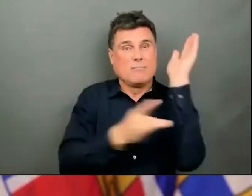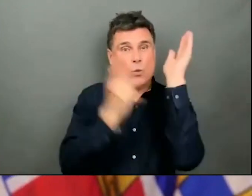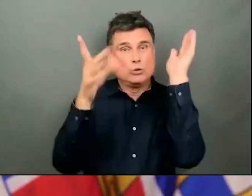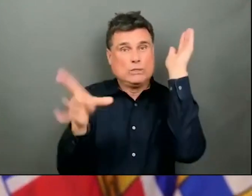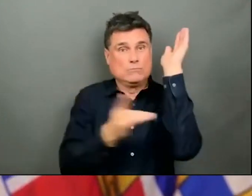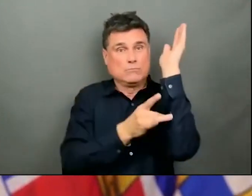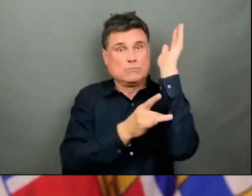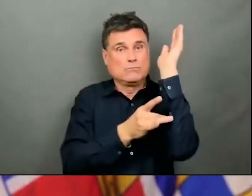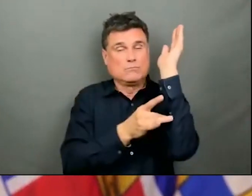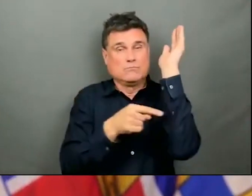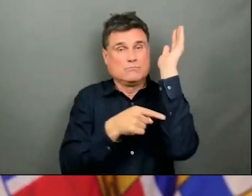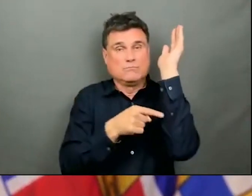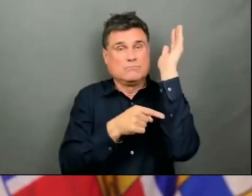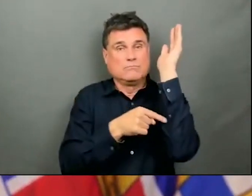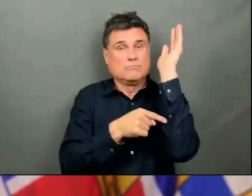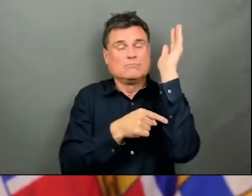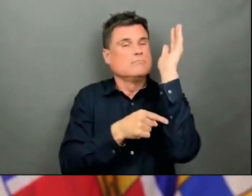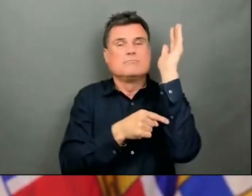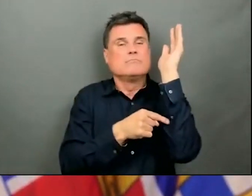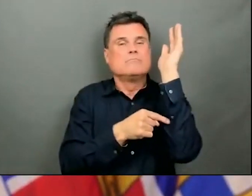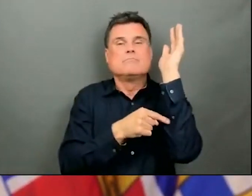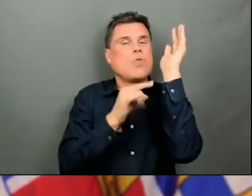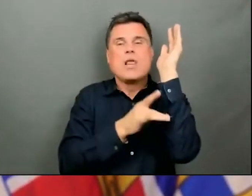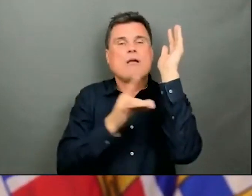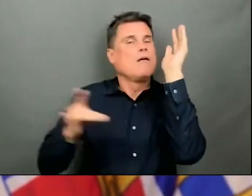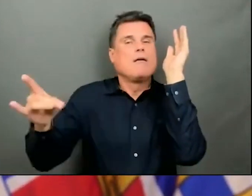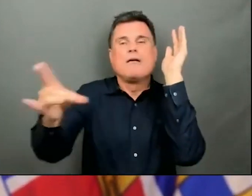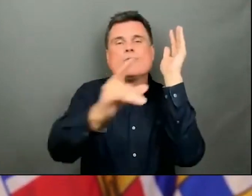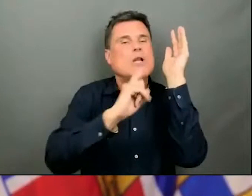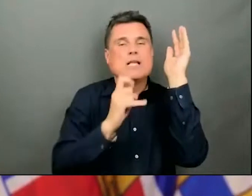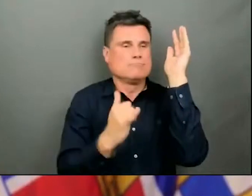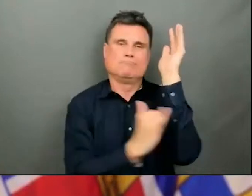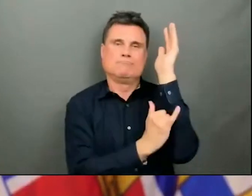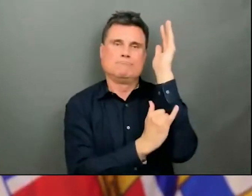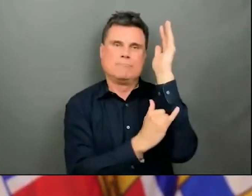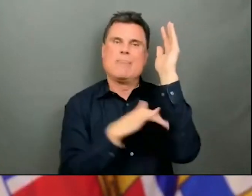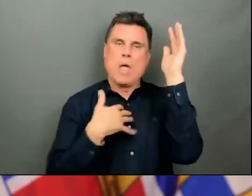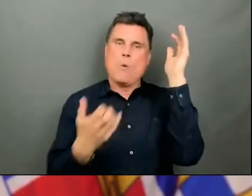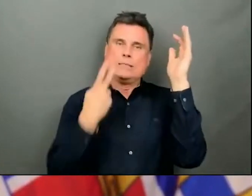healthcare system is protected, and we can manage if there's sporadic outbreaks